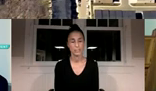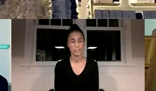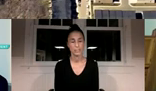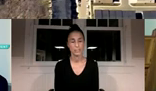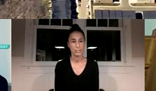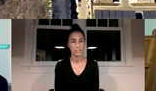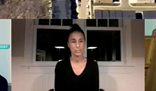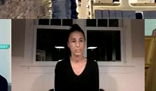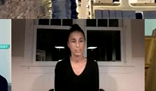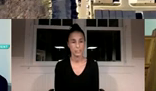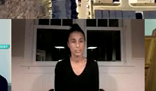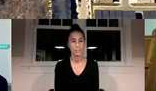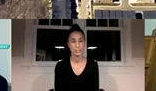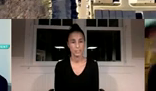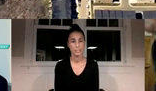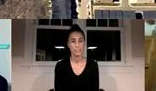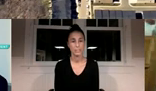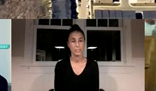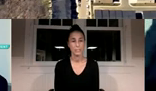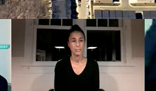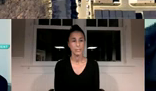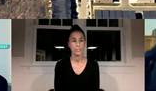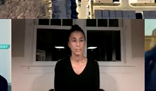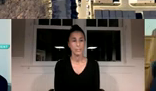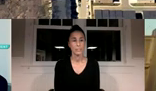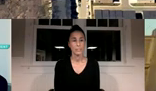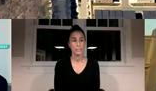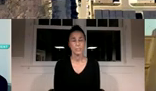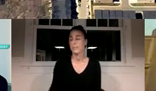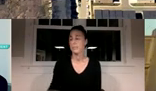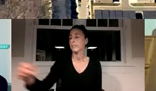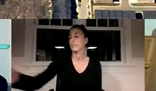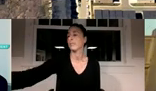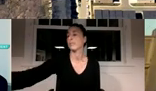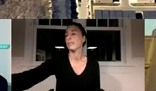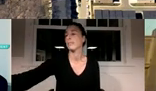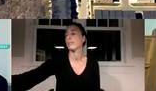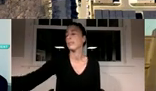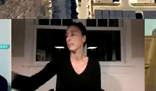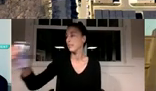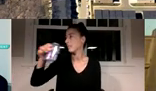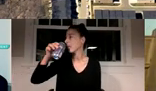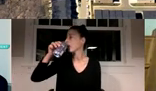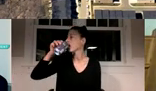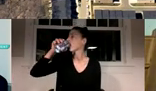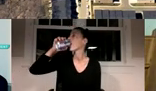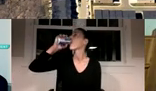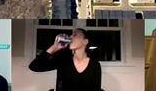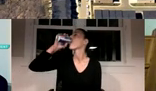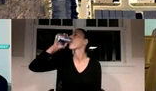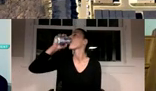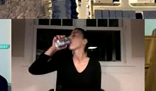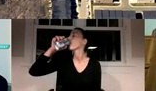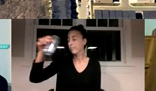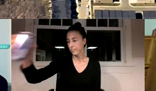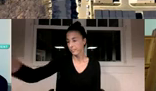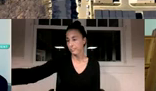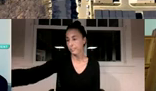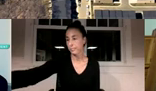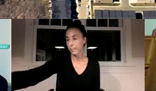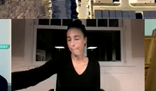Density and intensity are the two most common terms that we'll use when we talk about land use planning